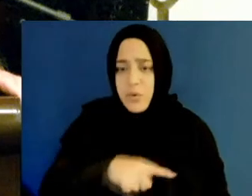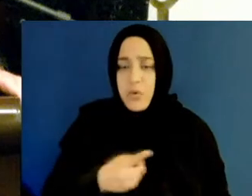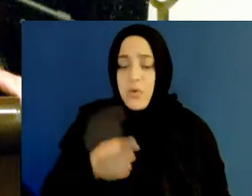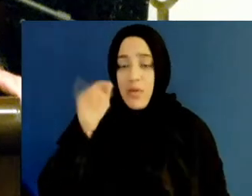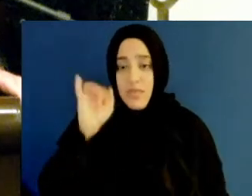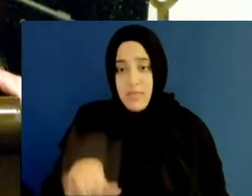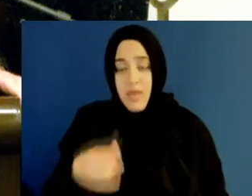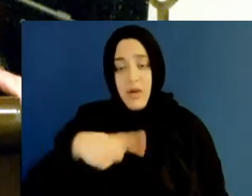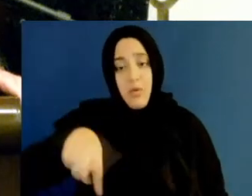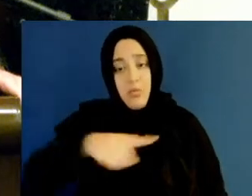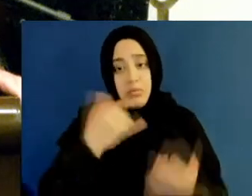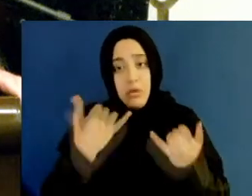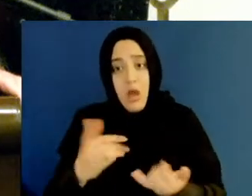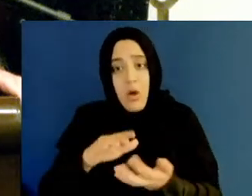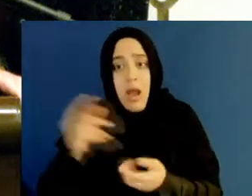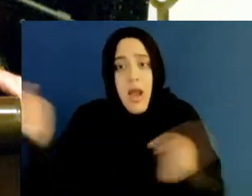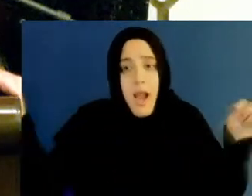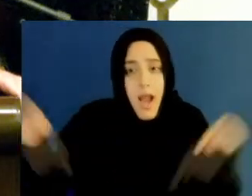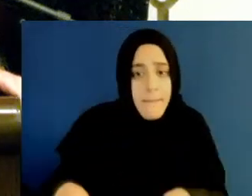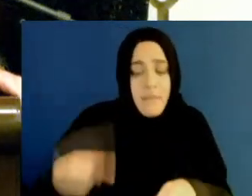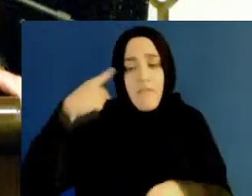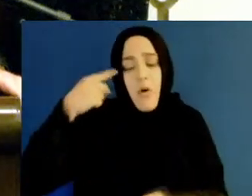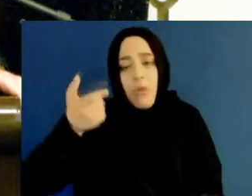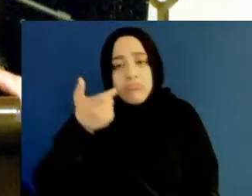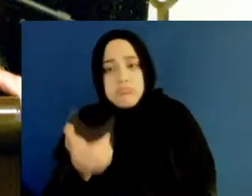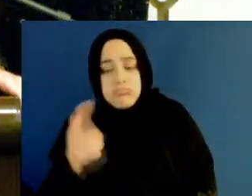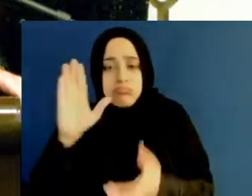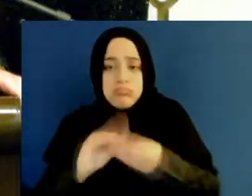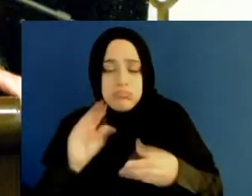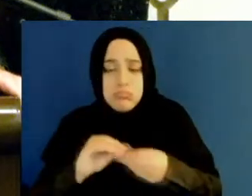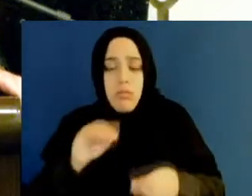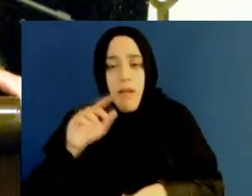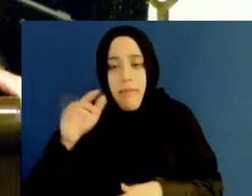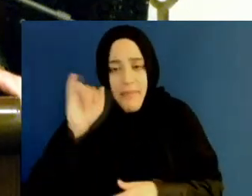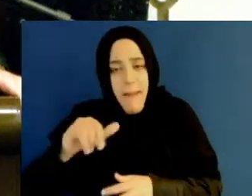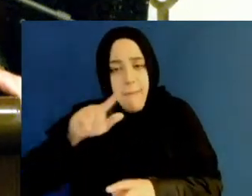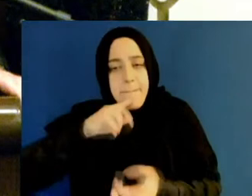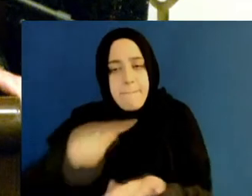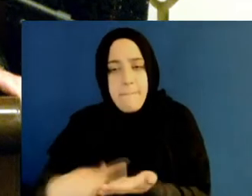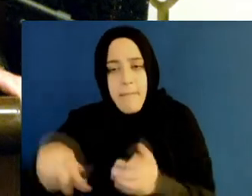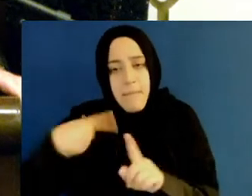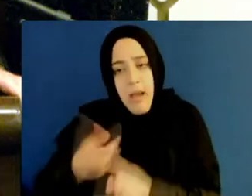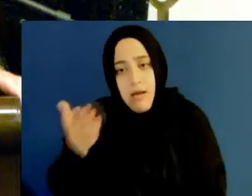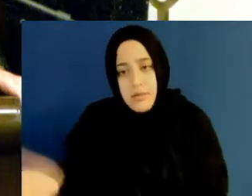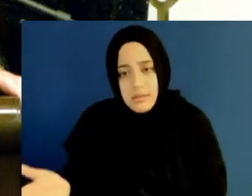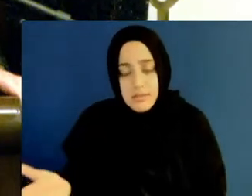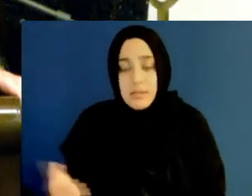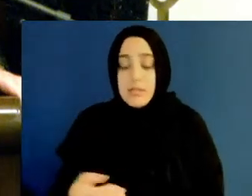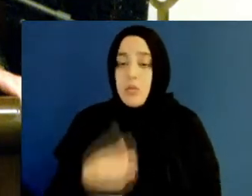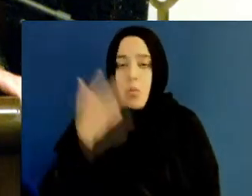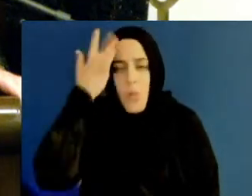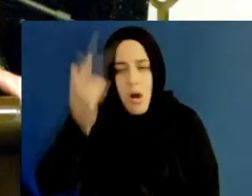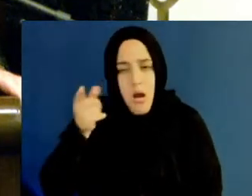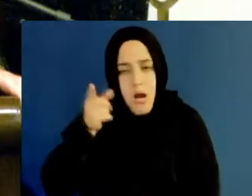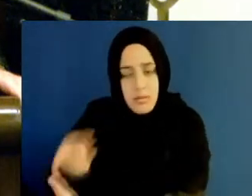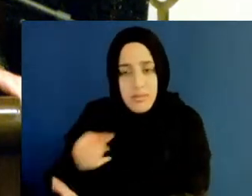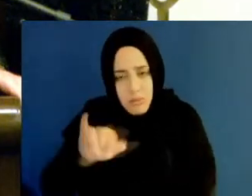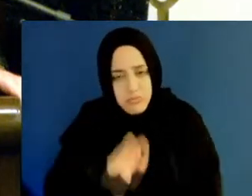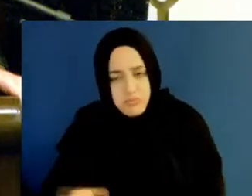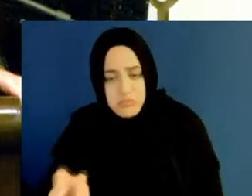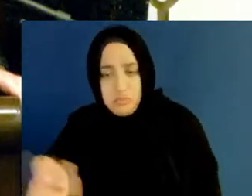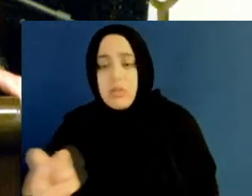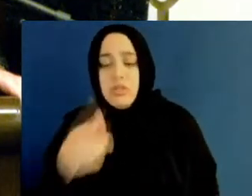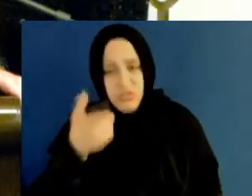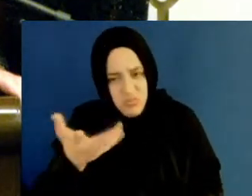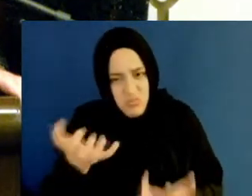at today. You will find that contrary to the popular narrative, if you were to